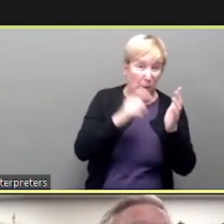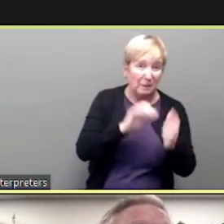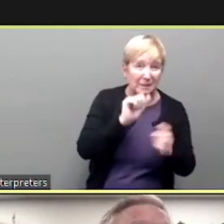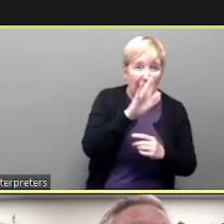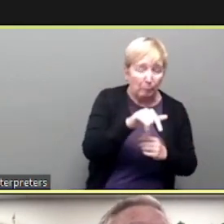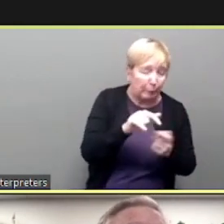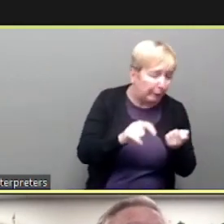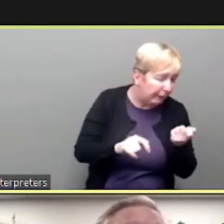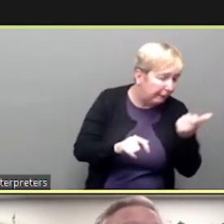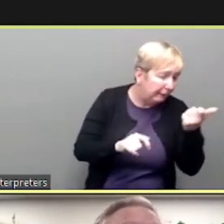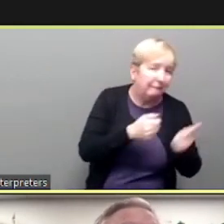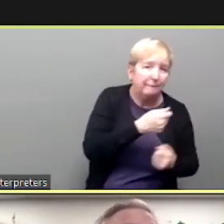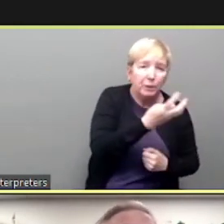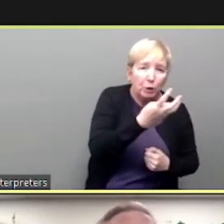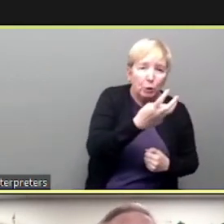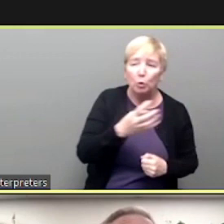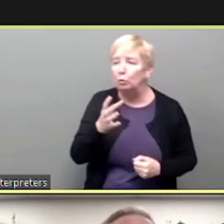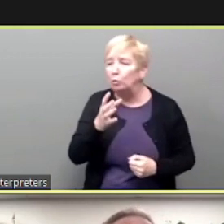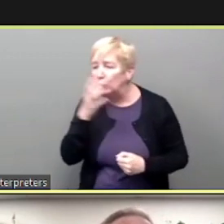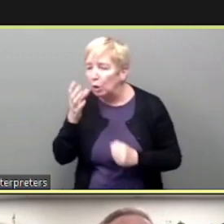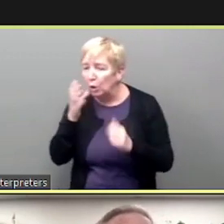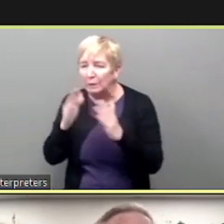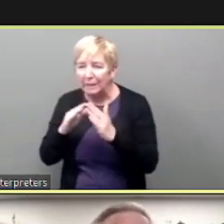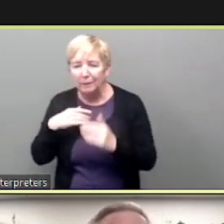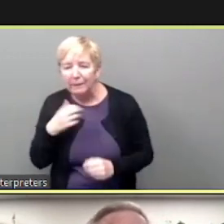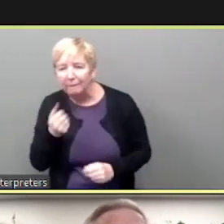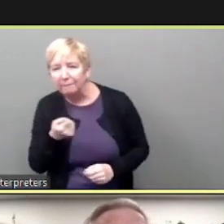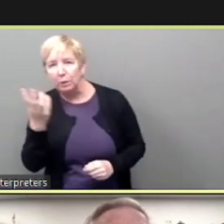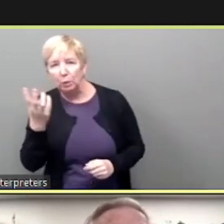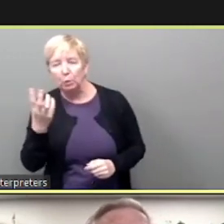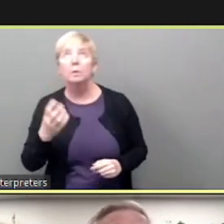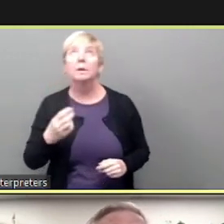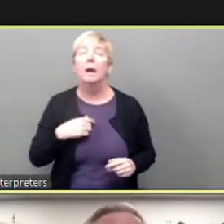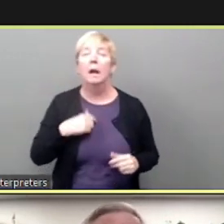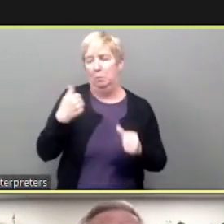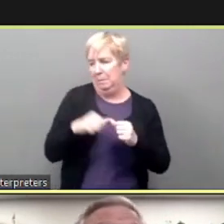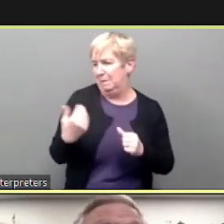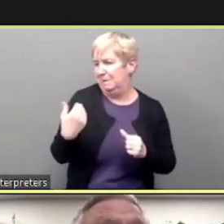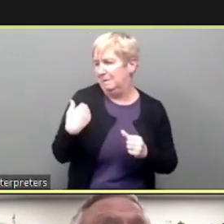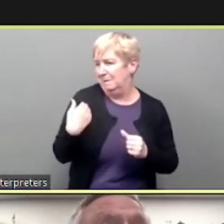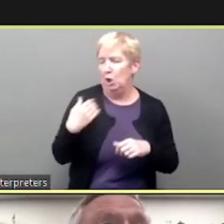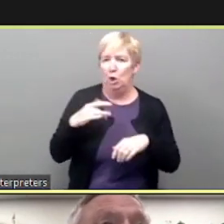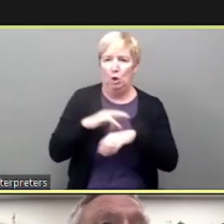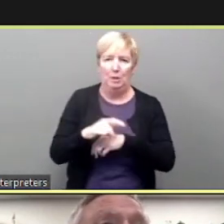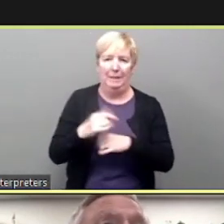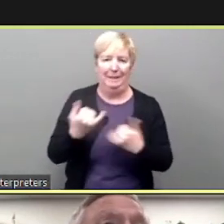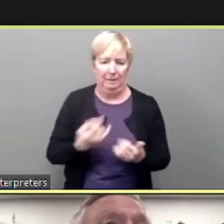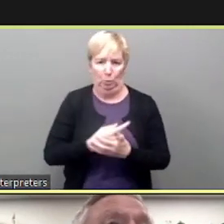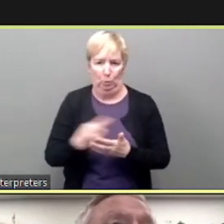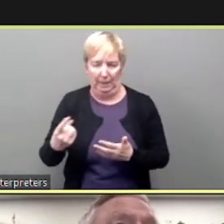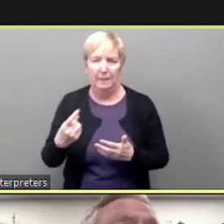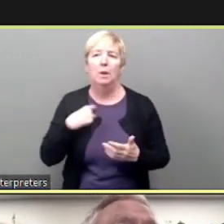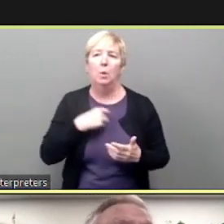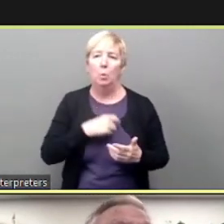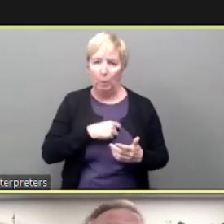rural areas. I know earlier this week we were making arrangements and did actually offload and overload